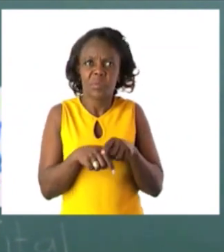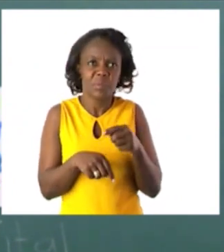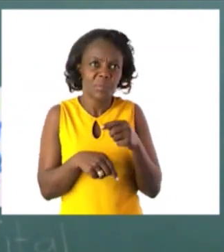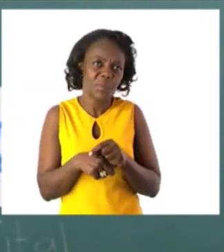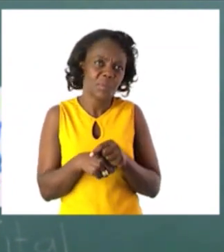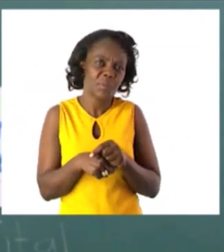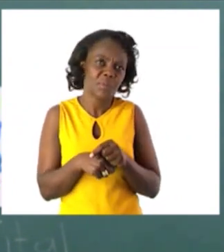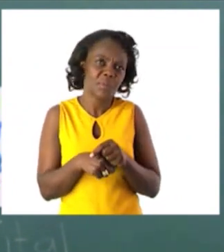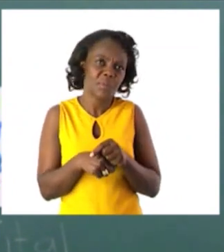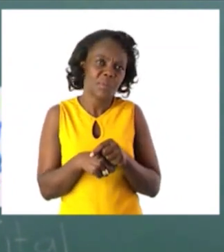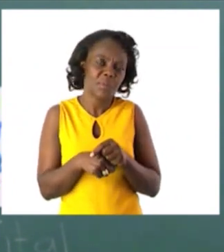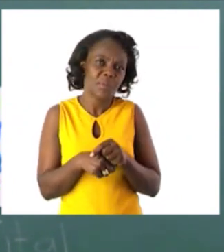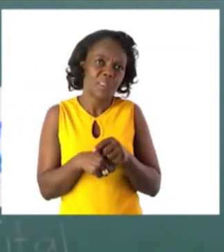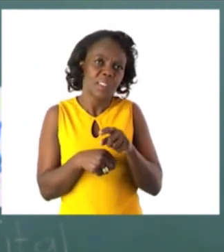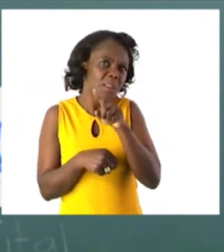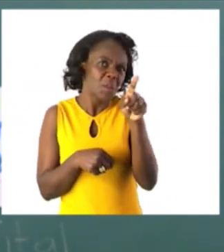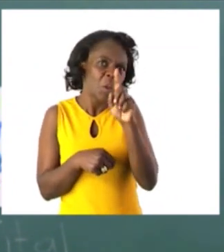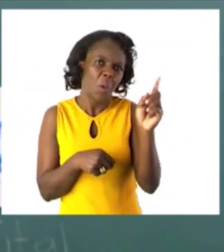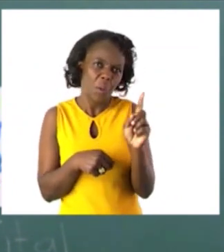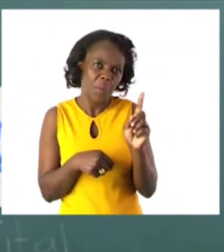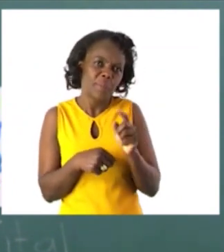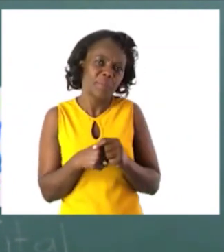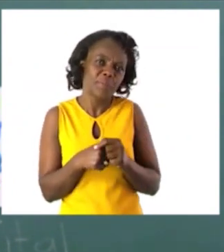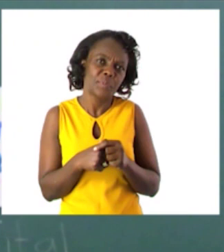you go. What is that?